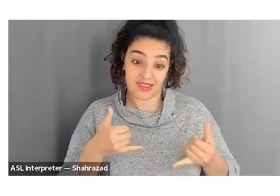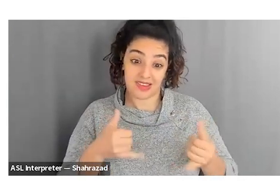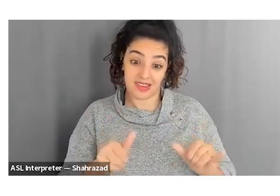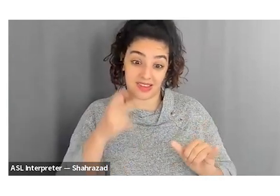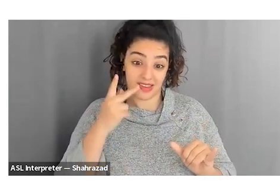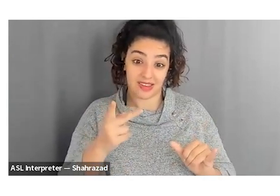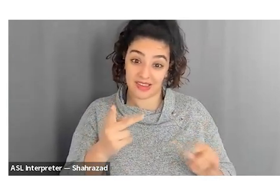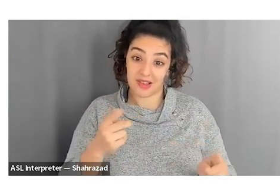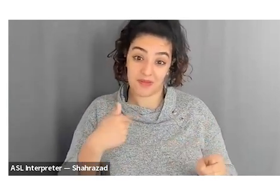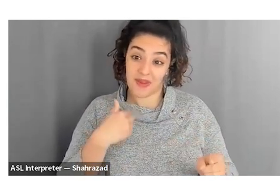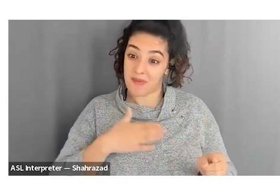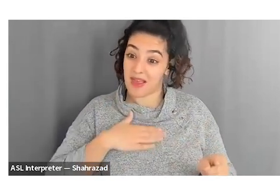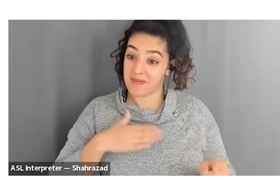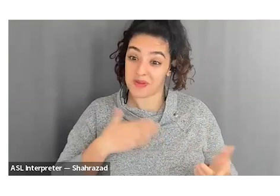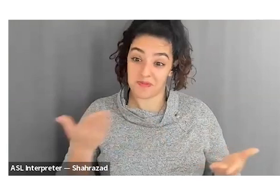So next slide, please.